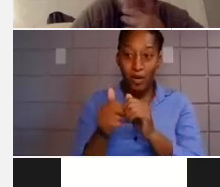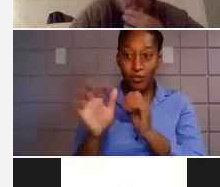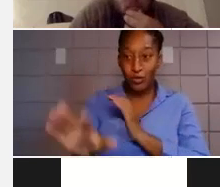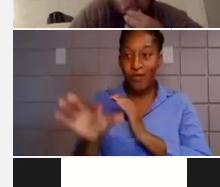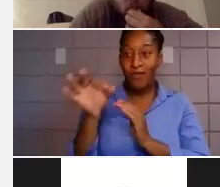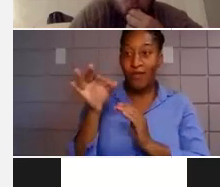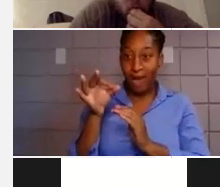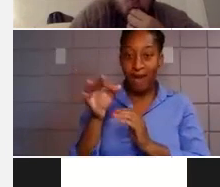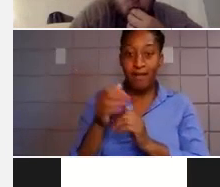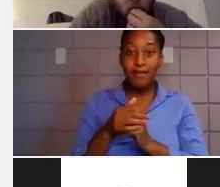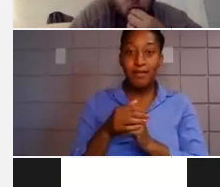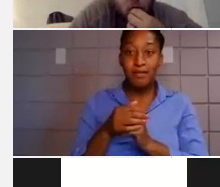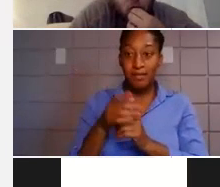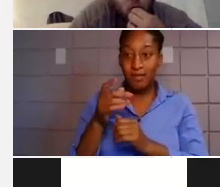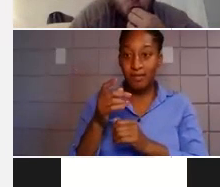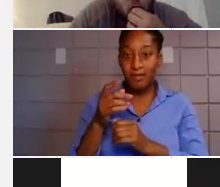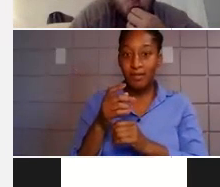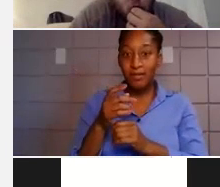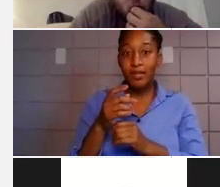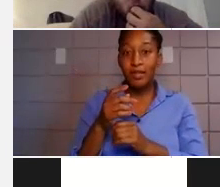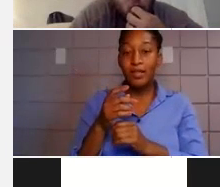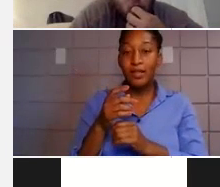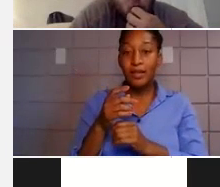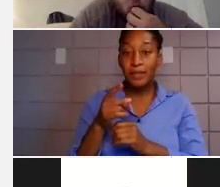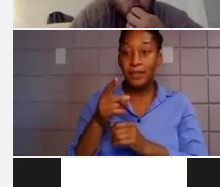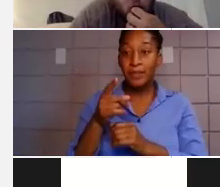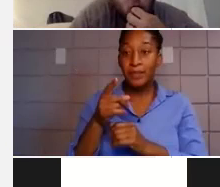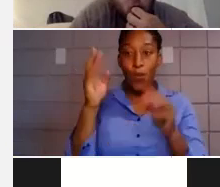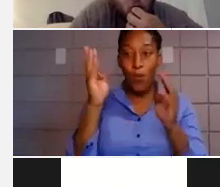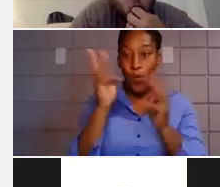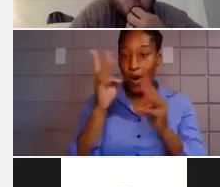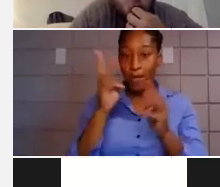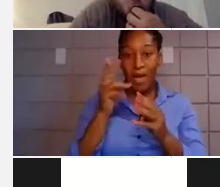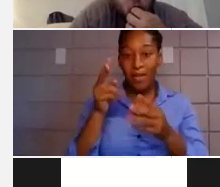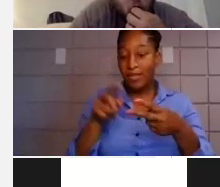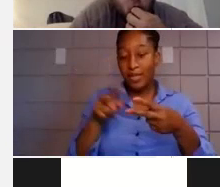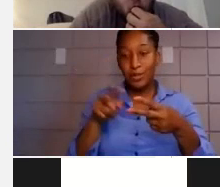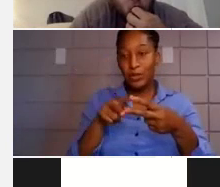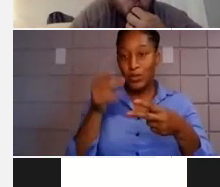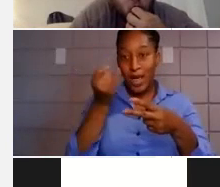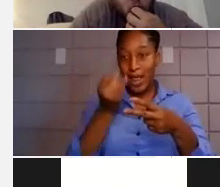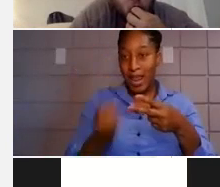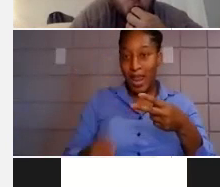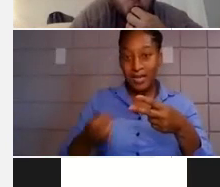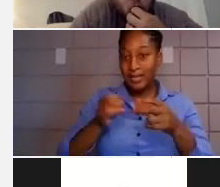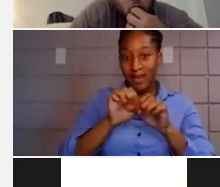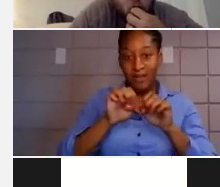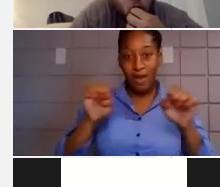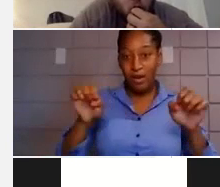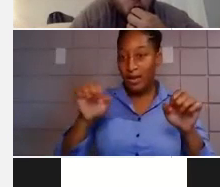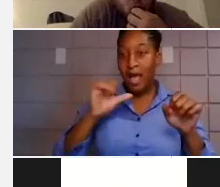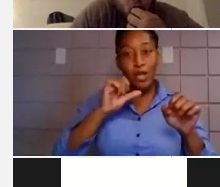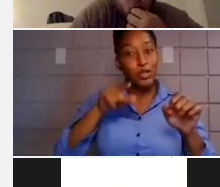close shop today, don't worry about these formulas on this last page, because truly, I don't intend for you to use